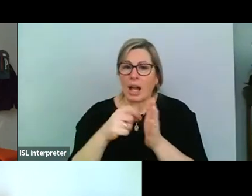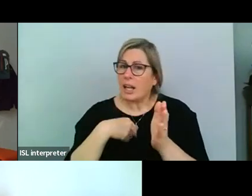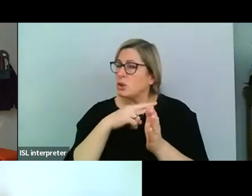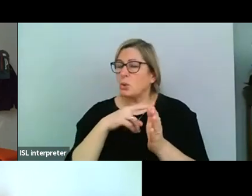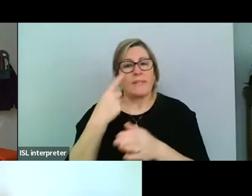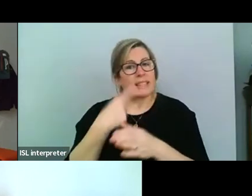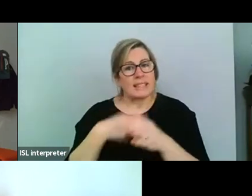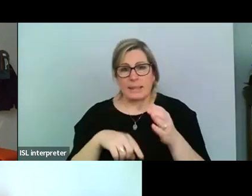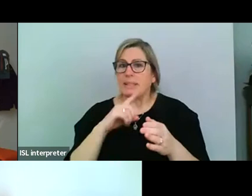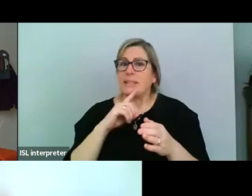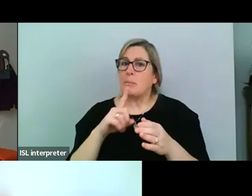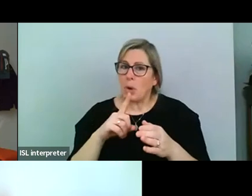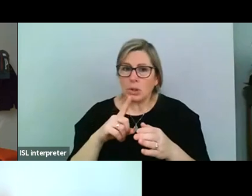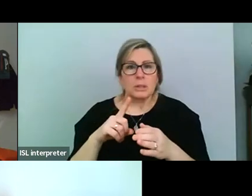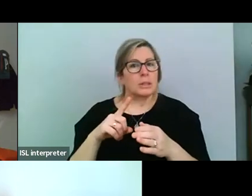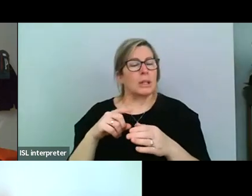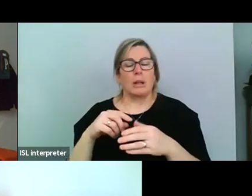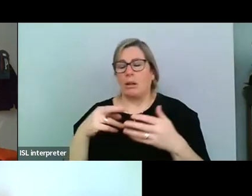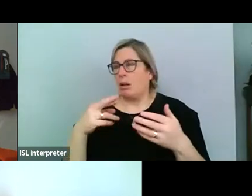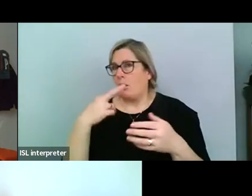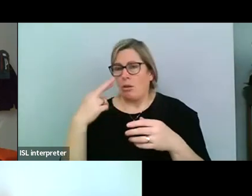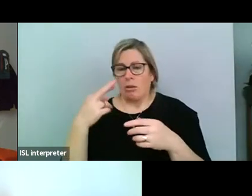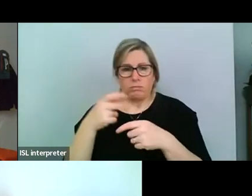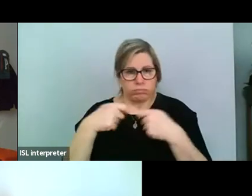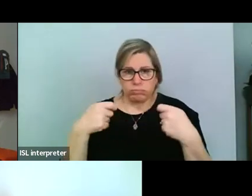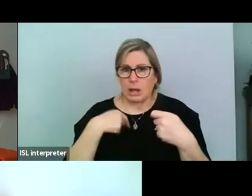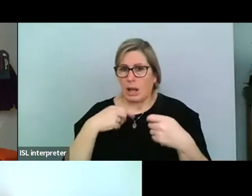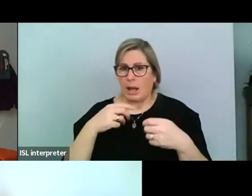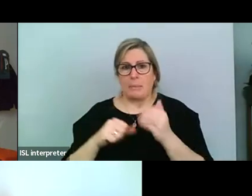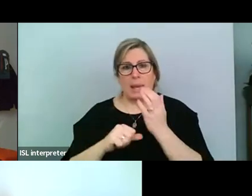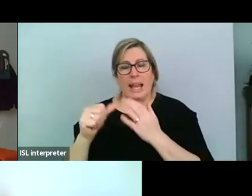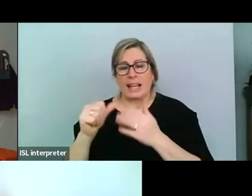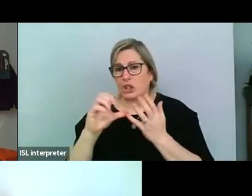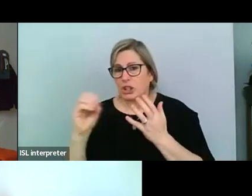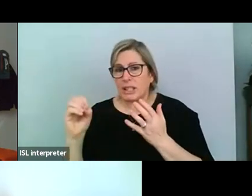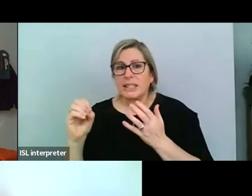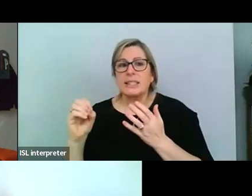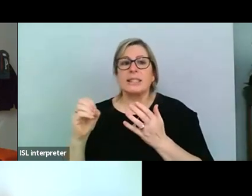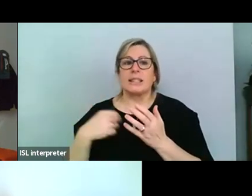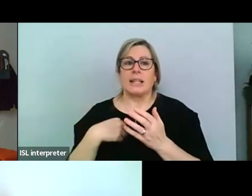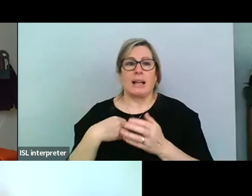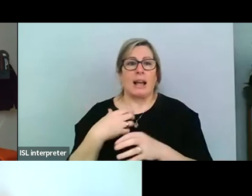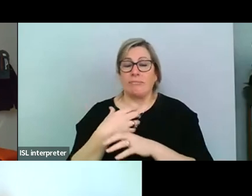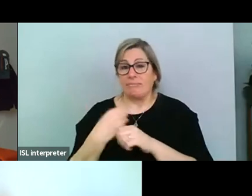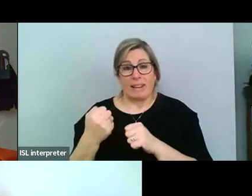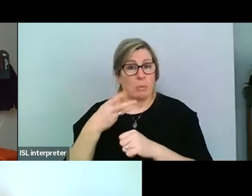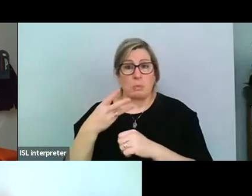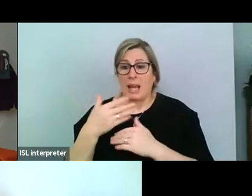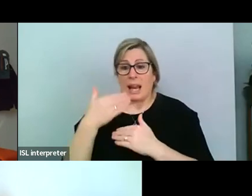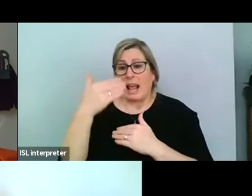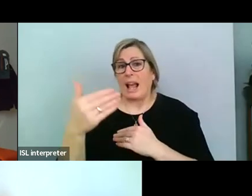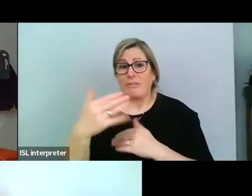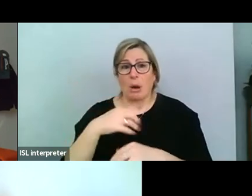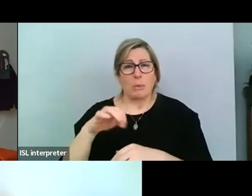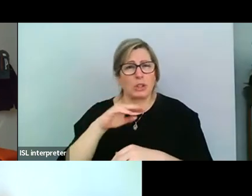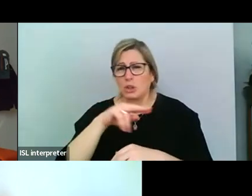defeating me. I'm a woman in my 60s and so will never have an abortion, but I think the consultation isn't really asking for my